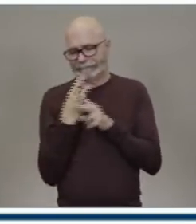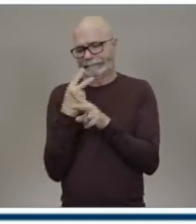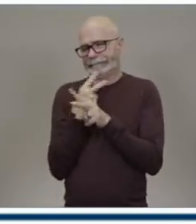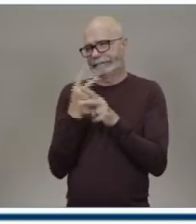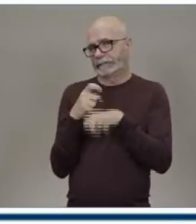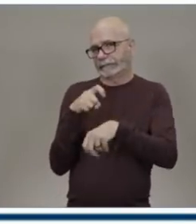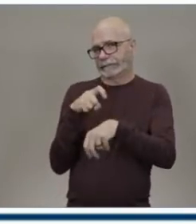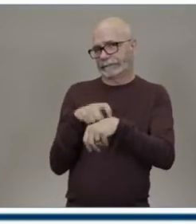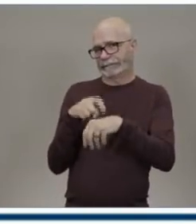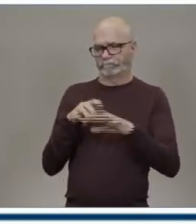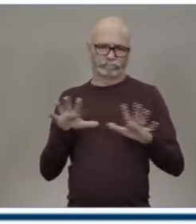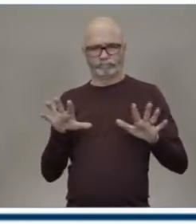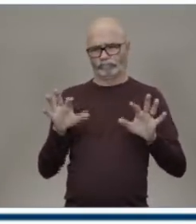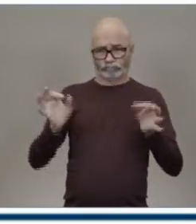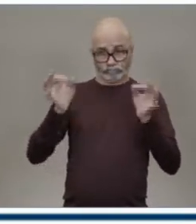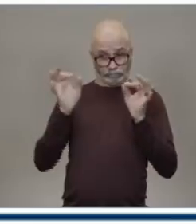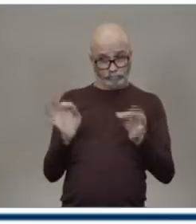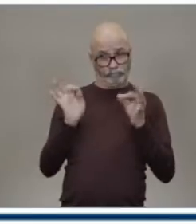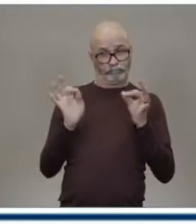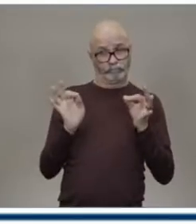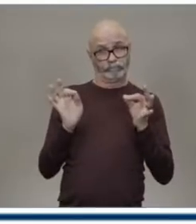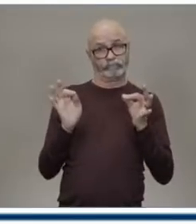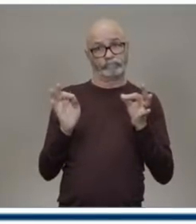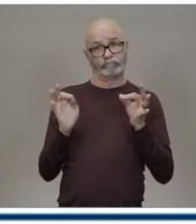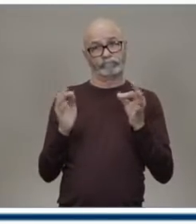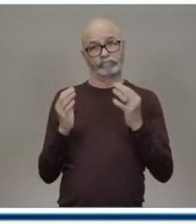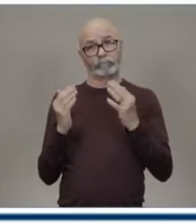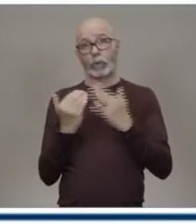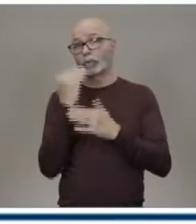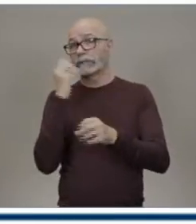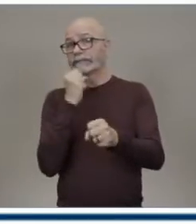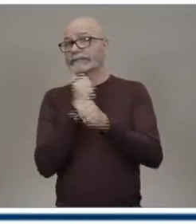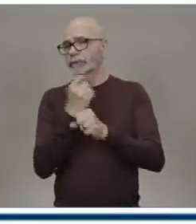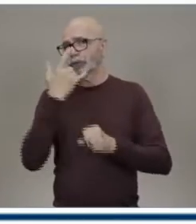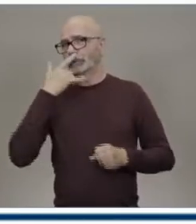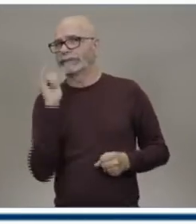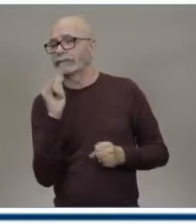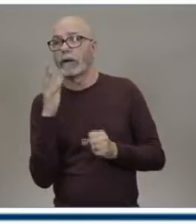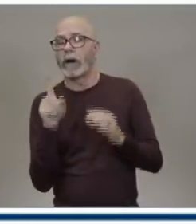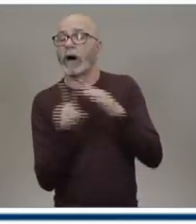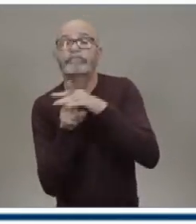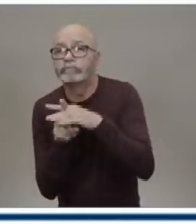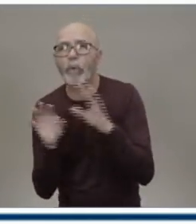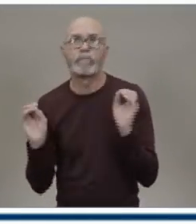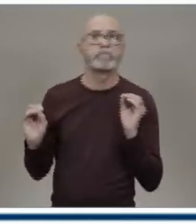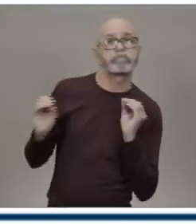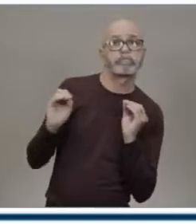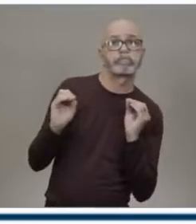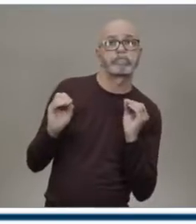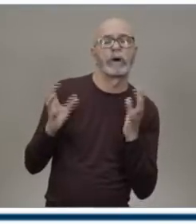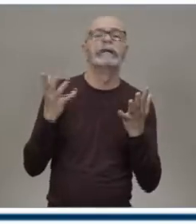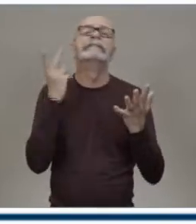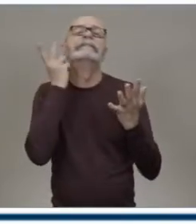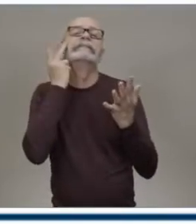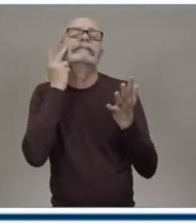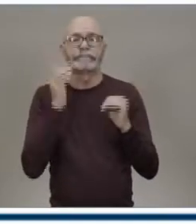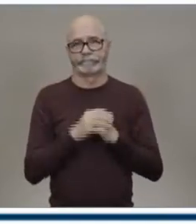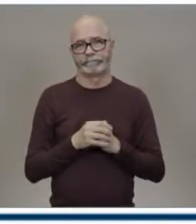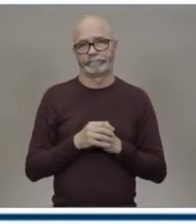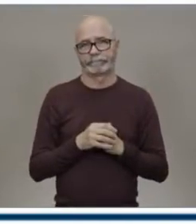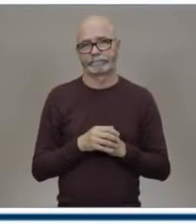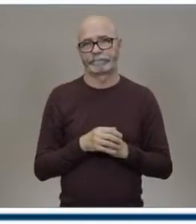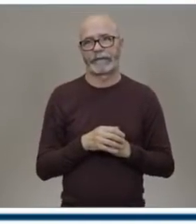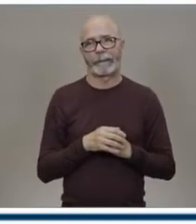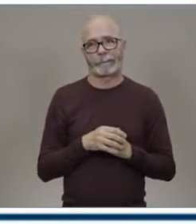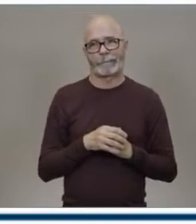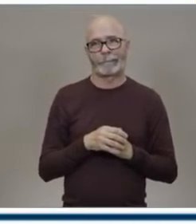the information on what the early new year looks like to see what, if any, impact the holiday weeks have given us. Go ahead